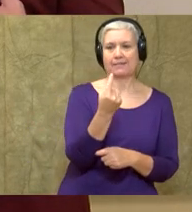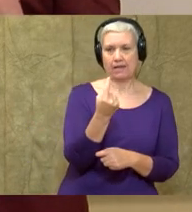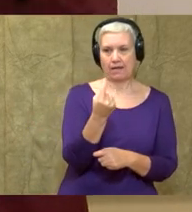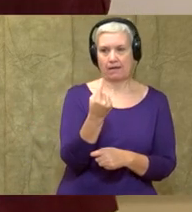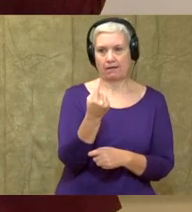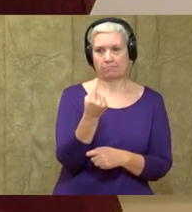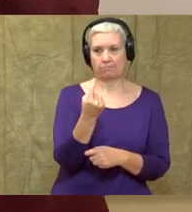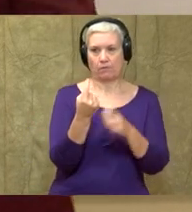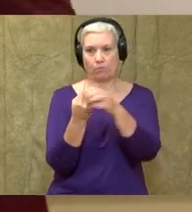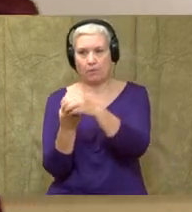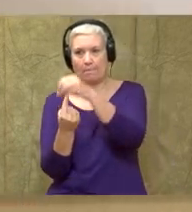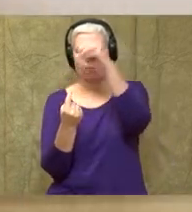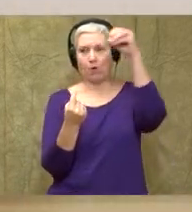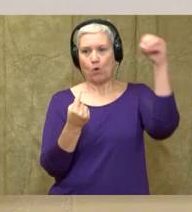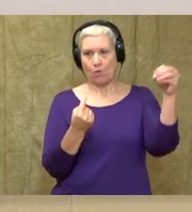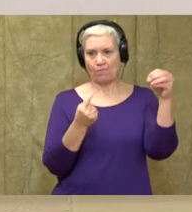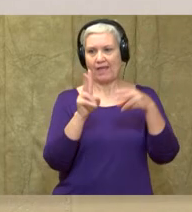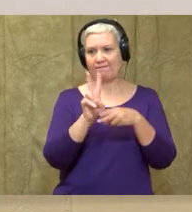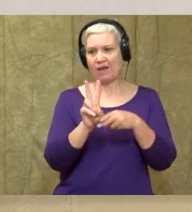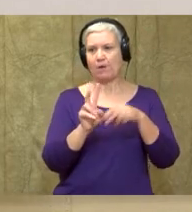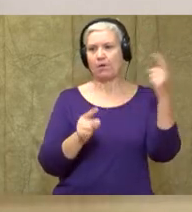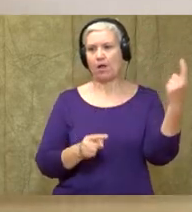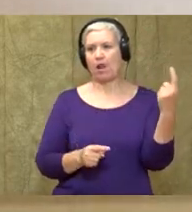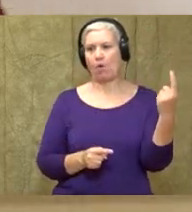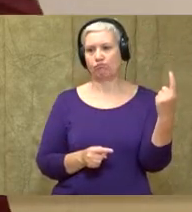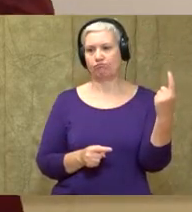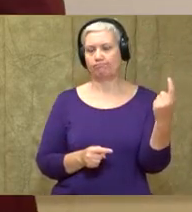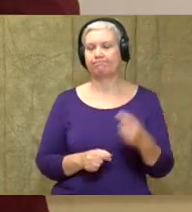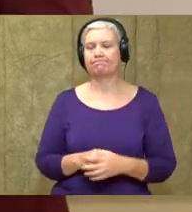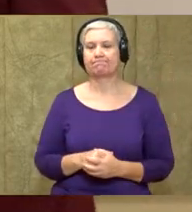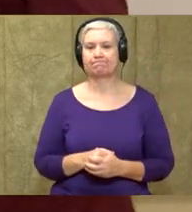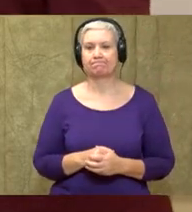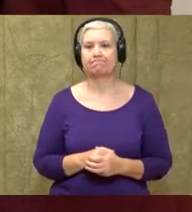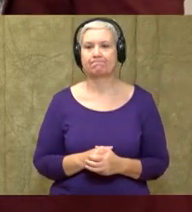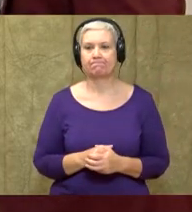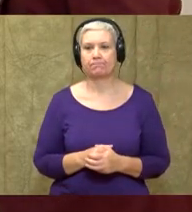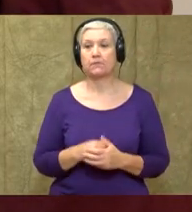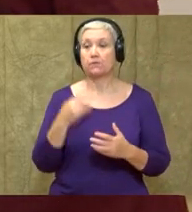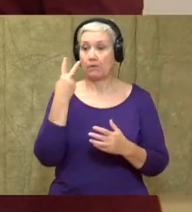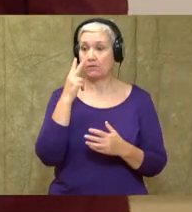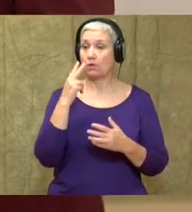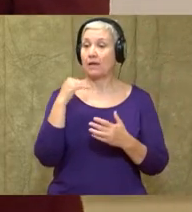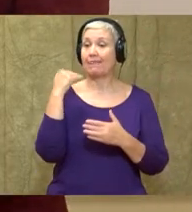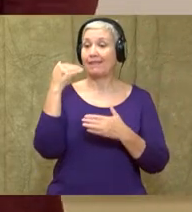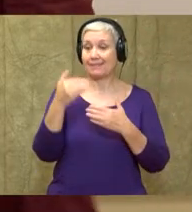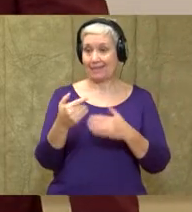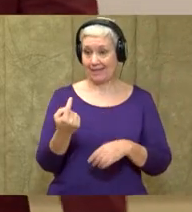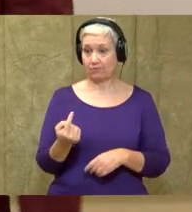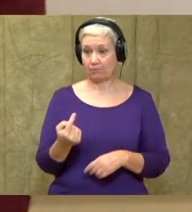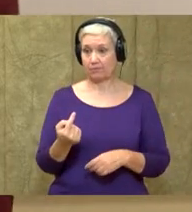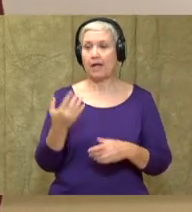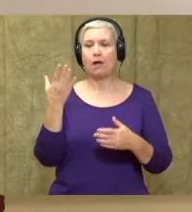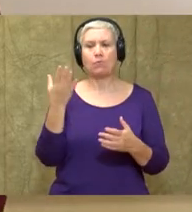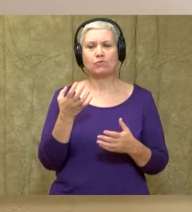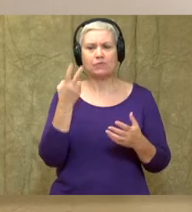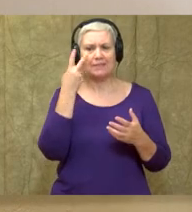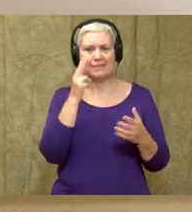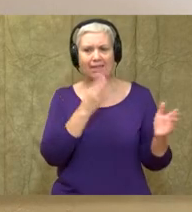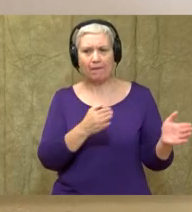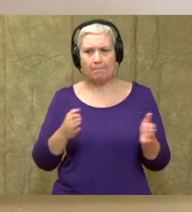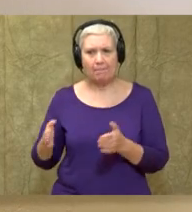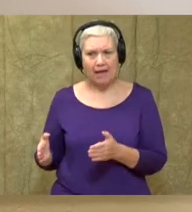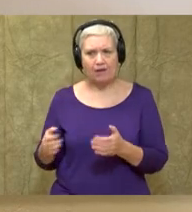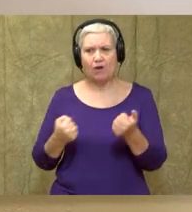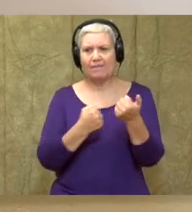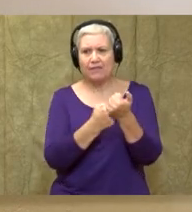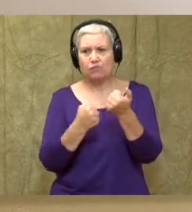And I want you thinking about that as we look at this next one. So Again, I want you looking for patterns in the